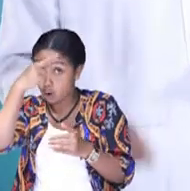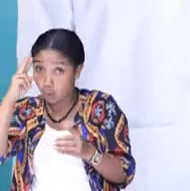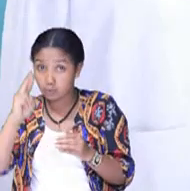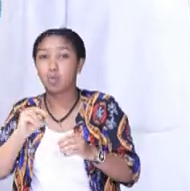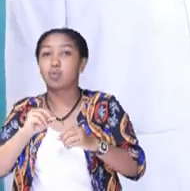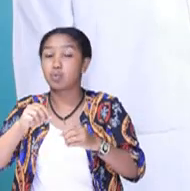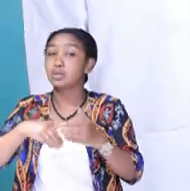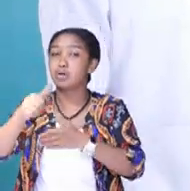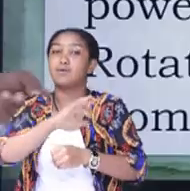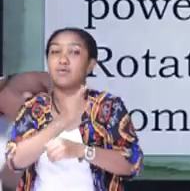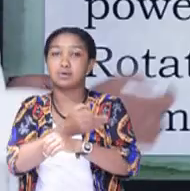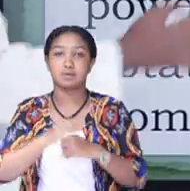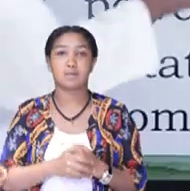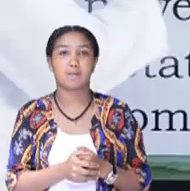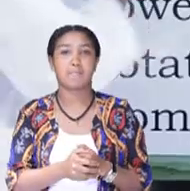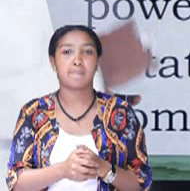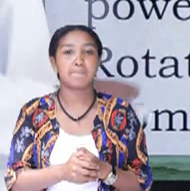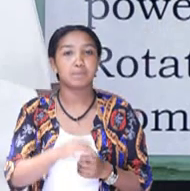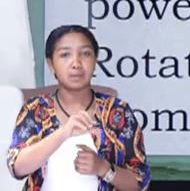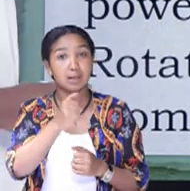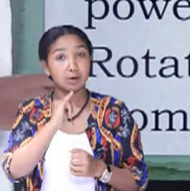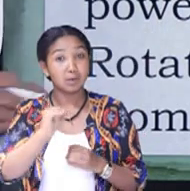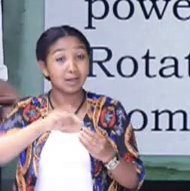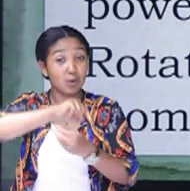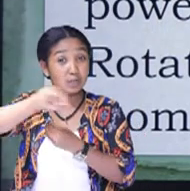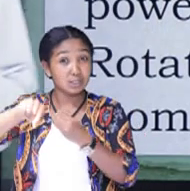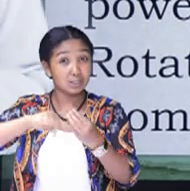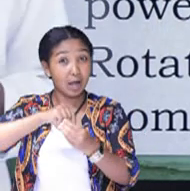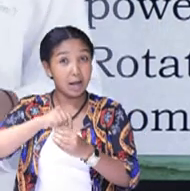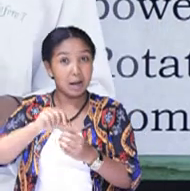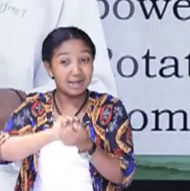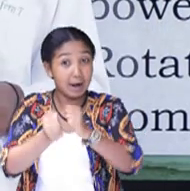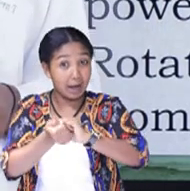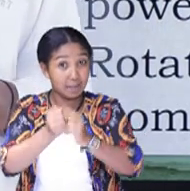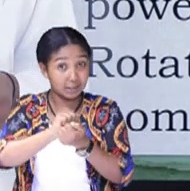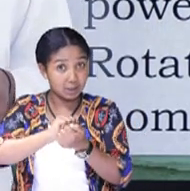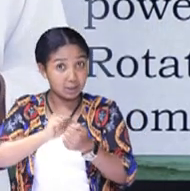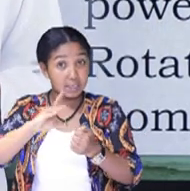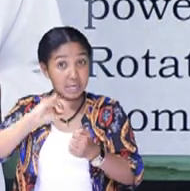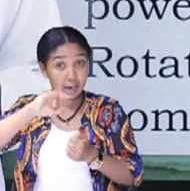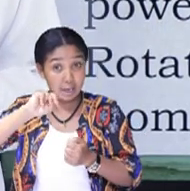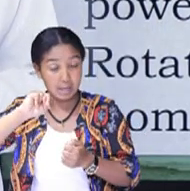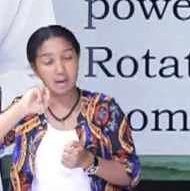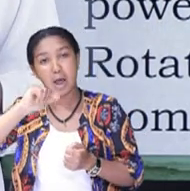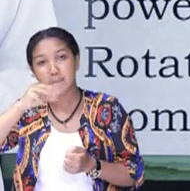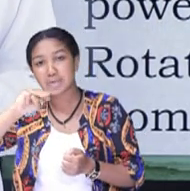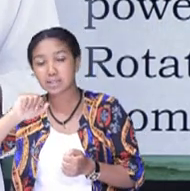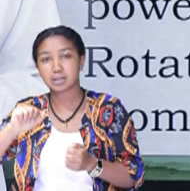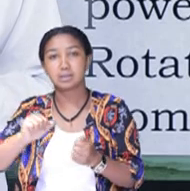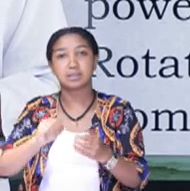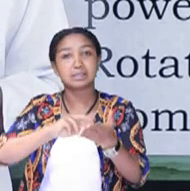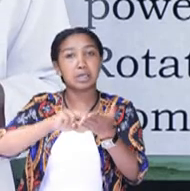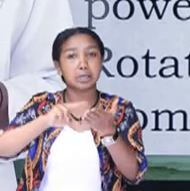the force. And the other point is rotational dynamics. Dynamics studies about the motion and